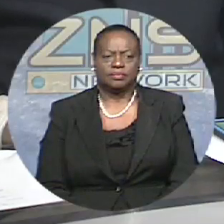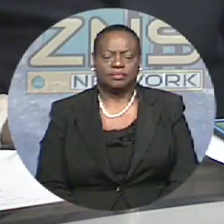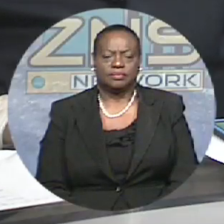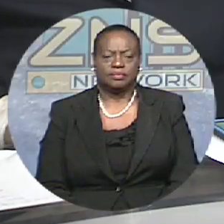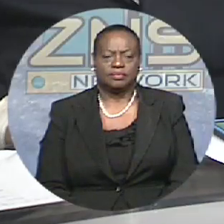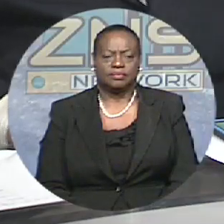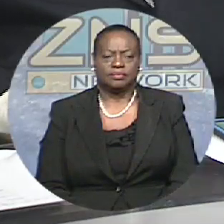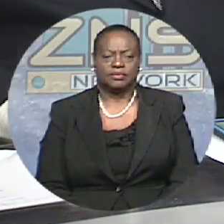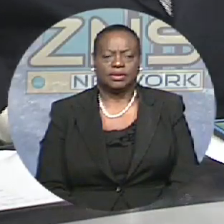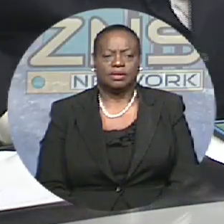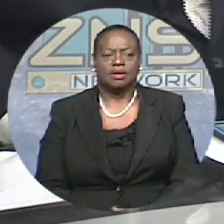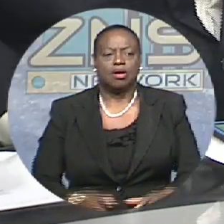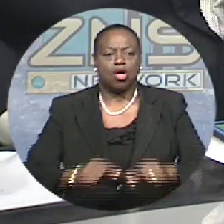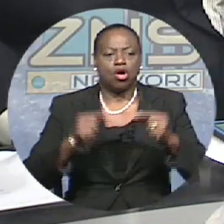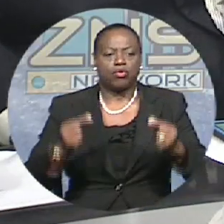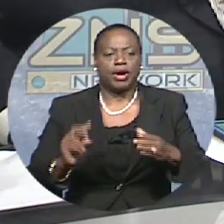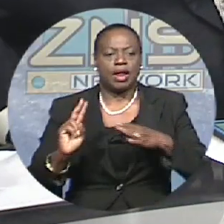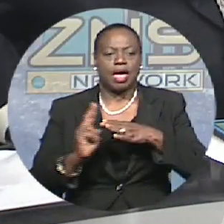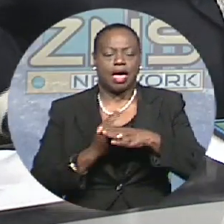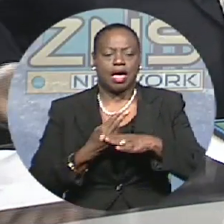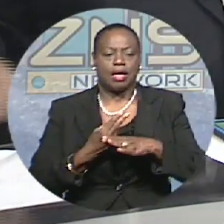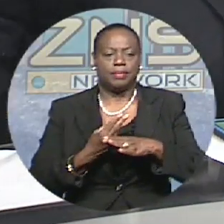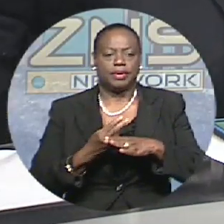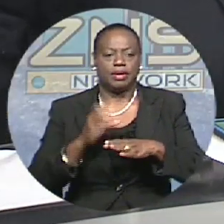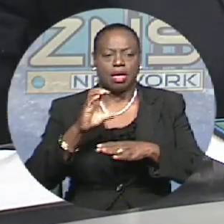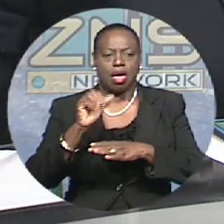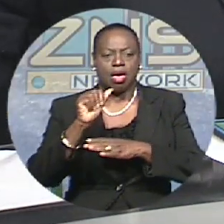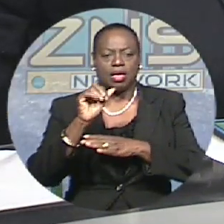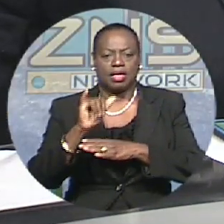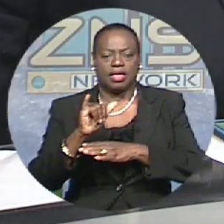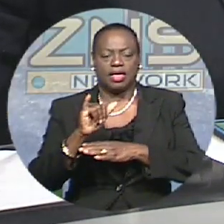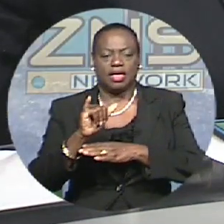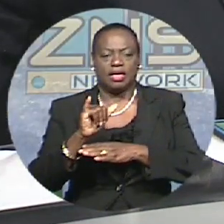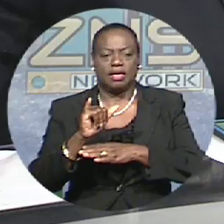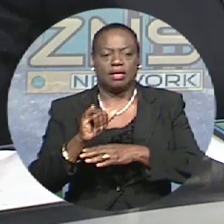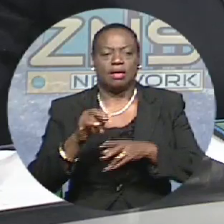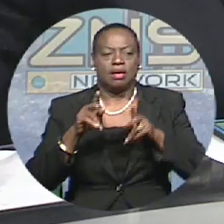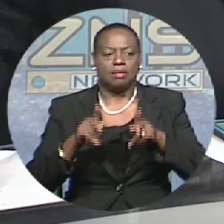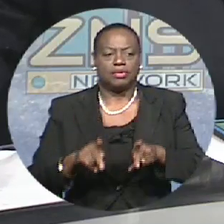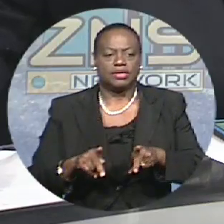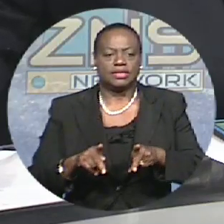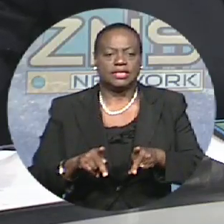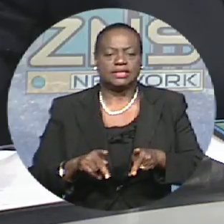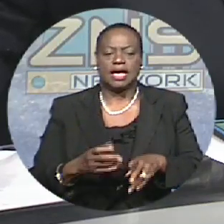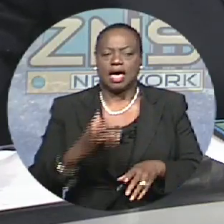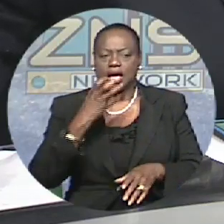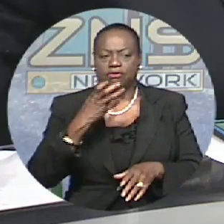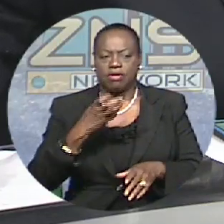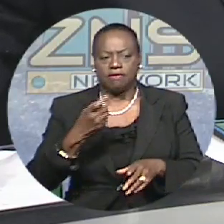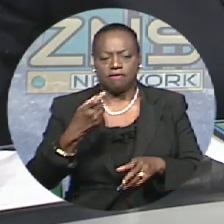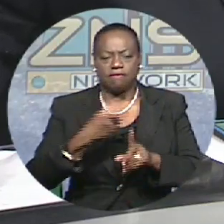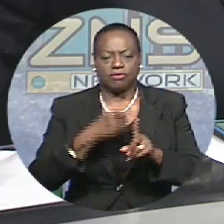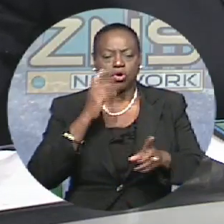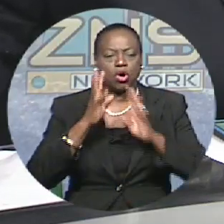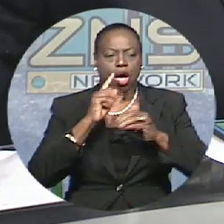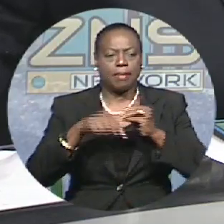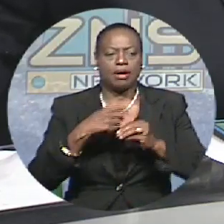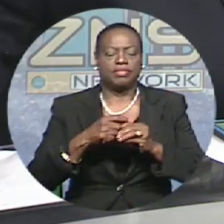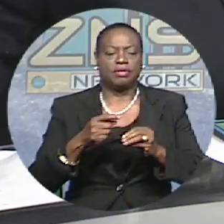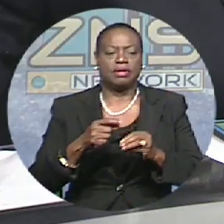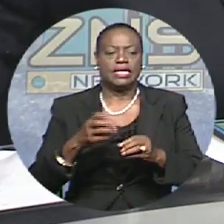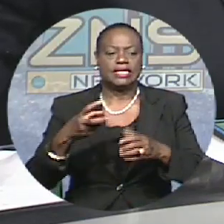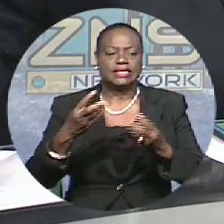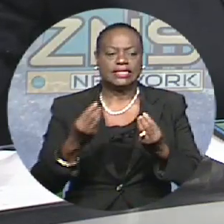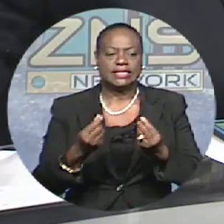Well, Great Harbor Key residents are up in arms over the removal of sand from a local beach. Our news team headed to the community to get to the bottom of